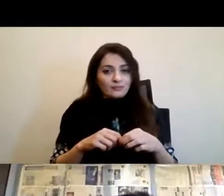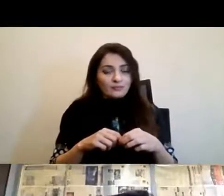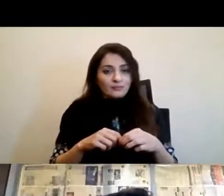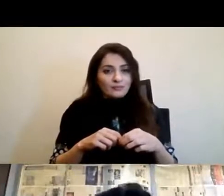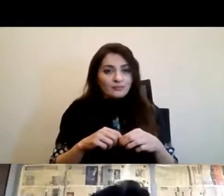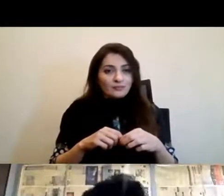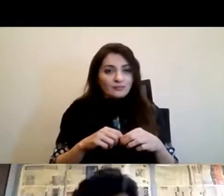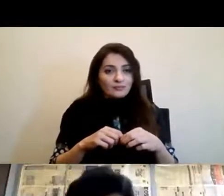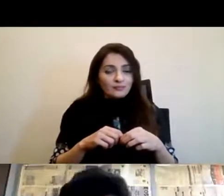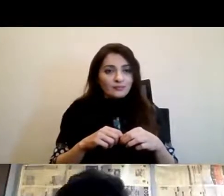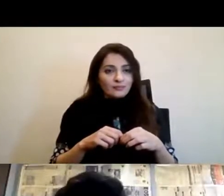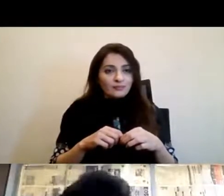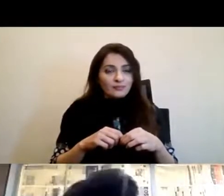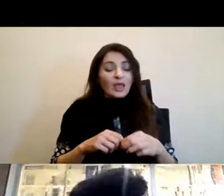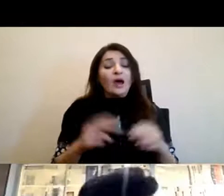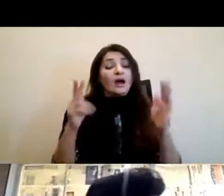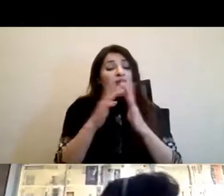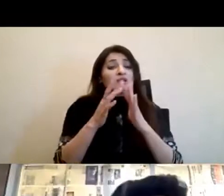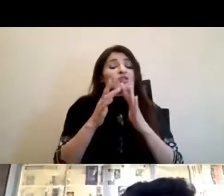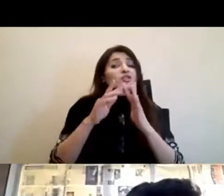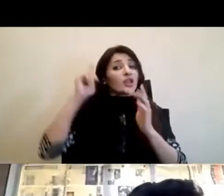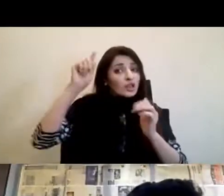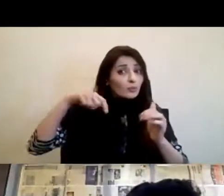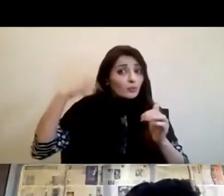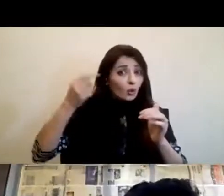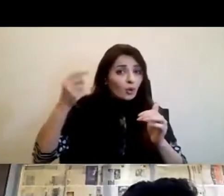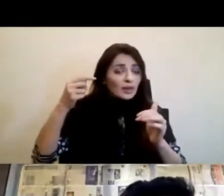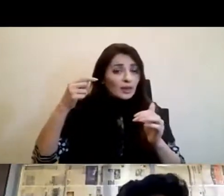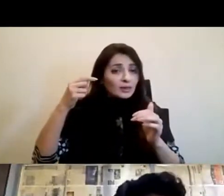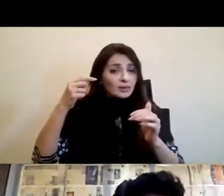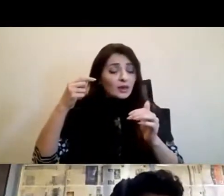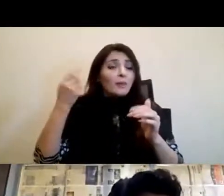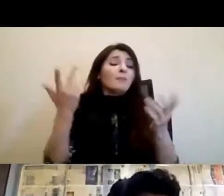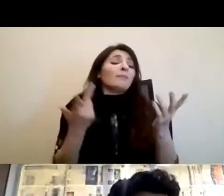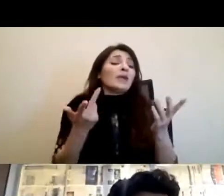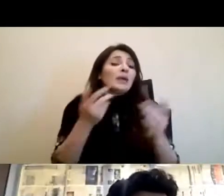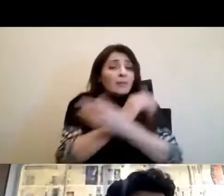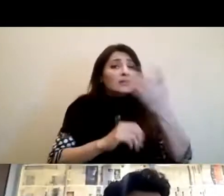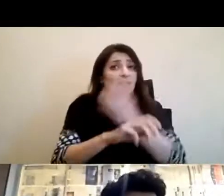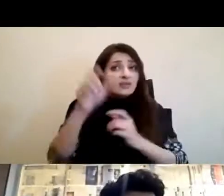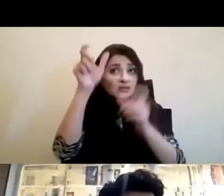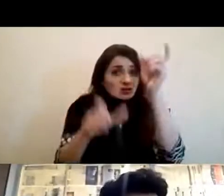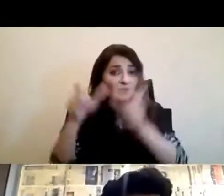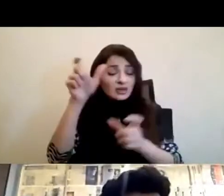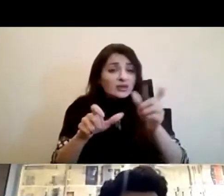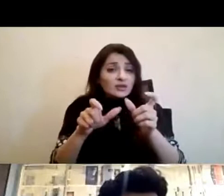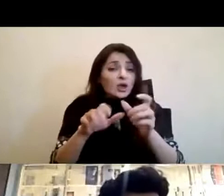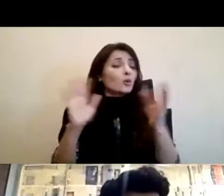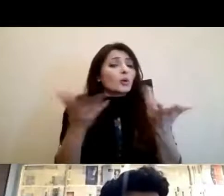disabilities into digital employment? Maybe I could invite Nirmita to have a go at that first.